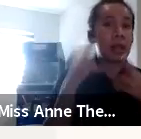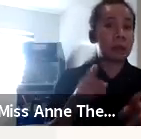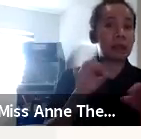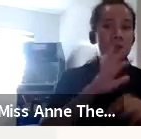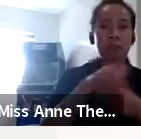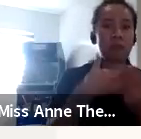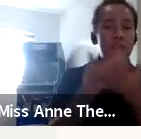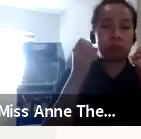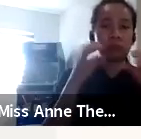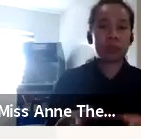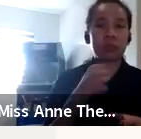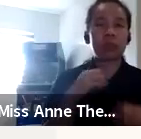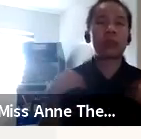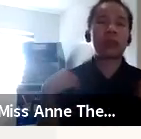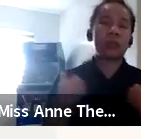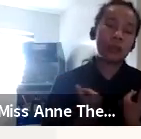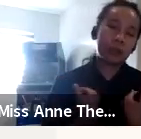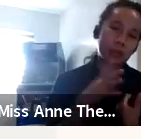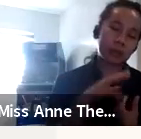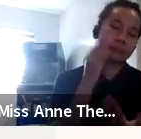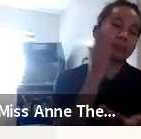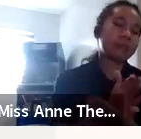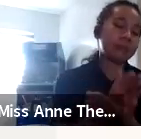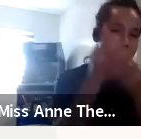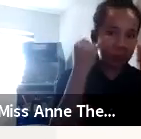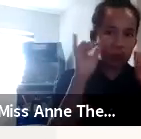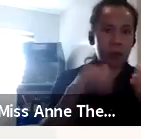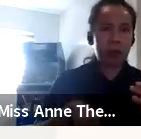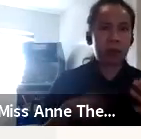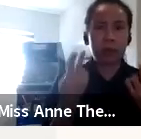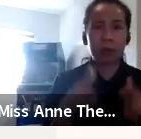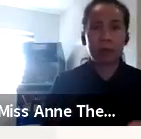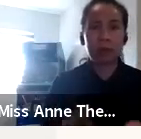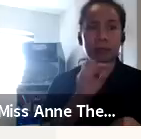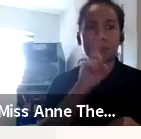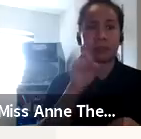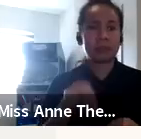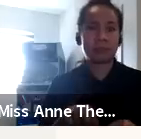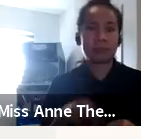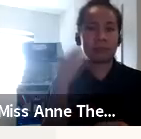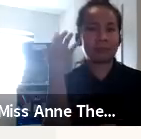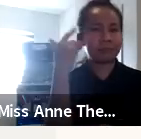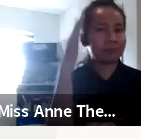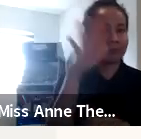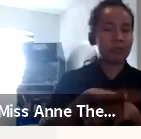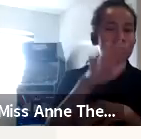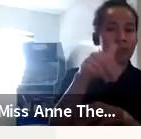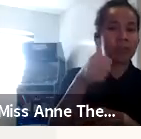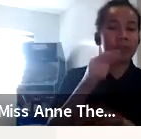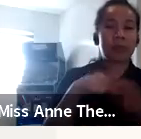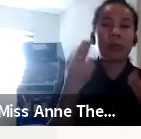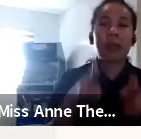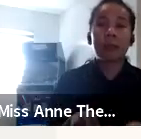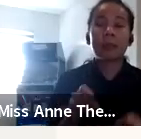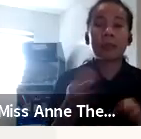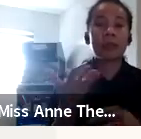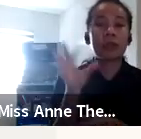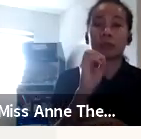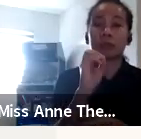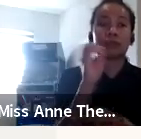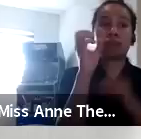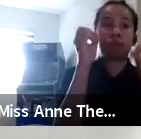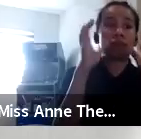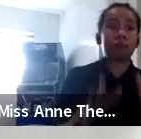the teachers get tired and stop teaching? What do you think? Reflect on yourself. What will happen if there are no more